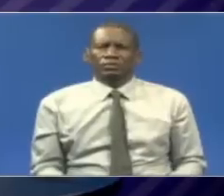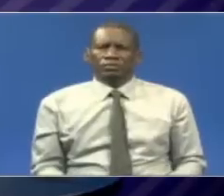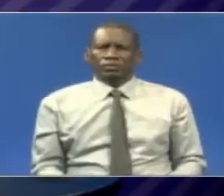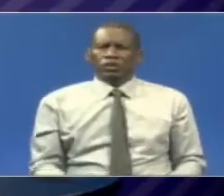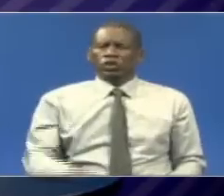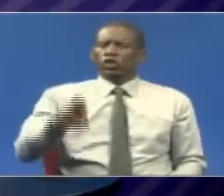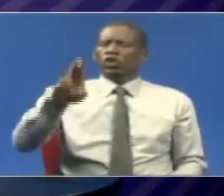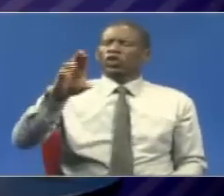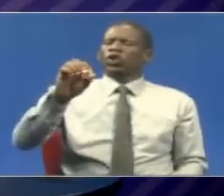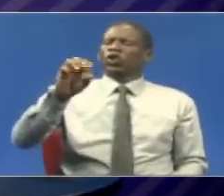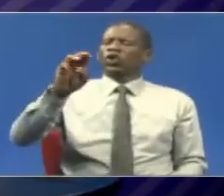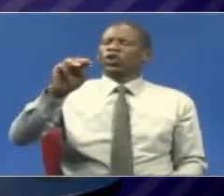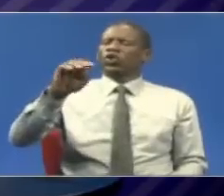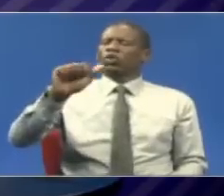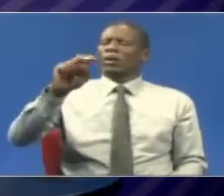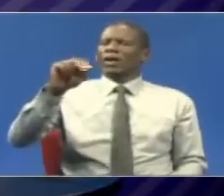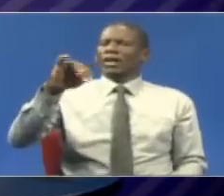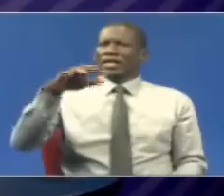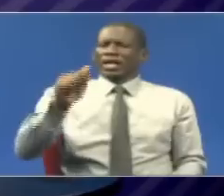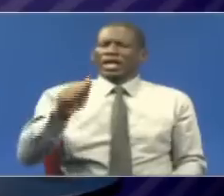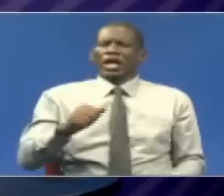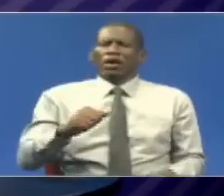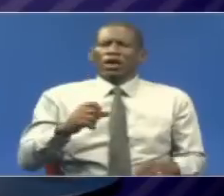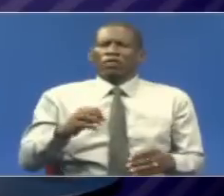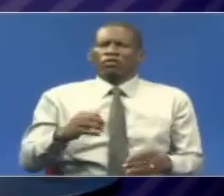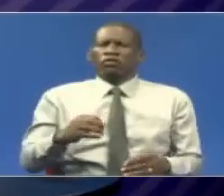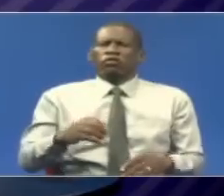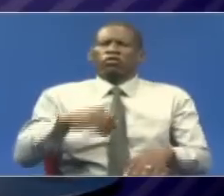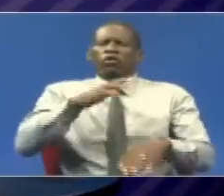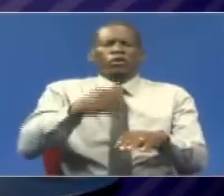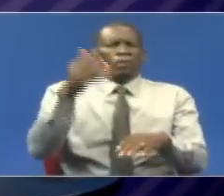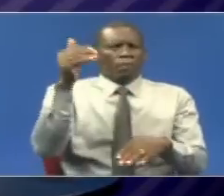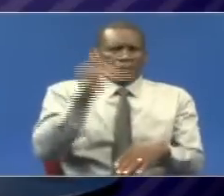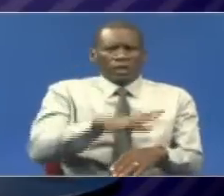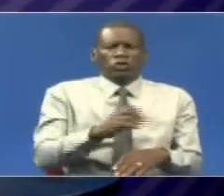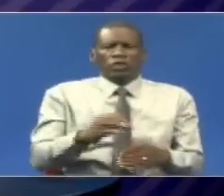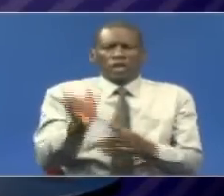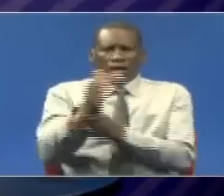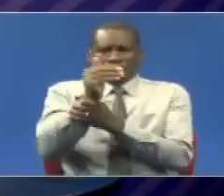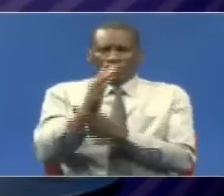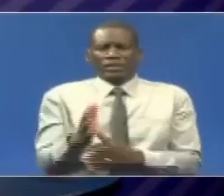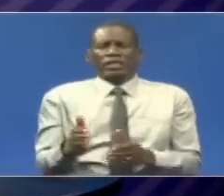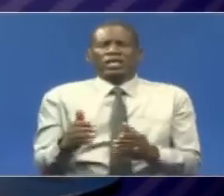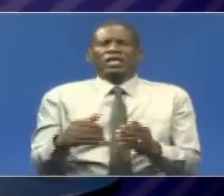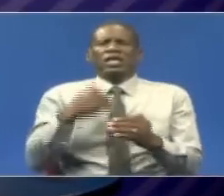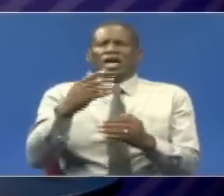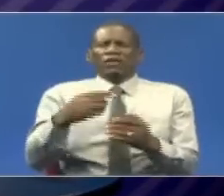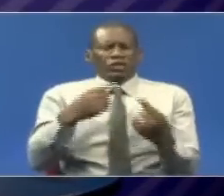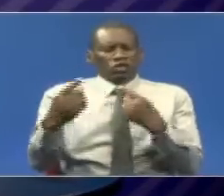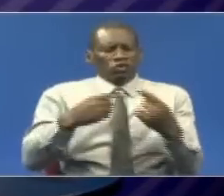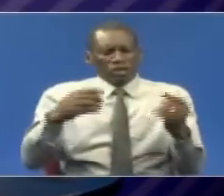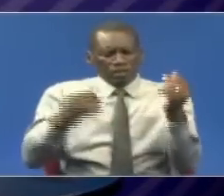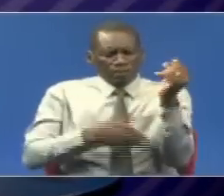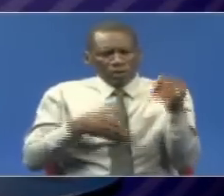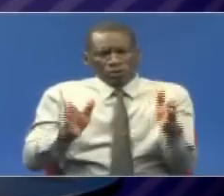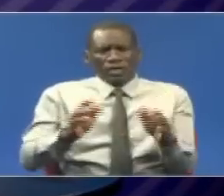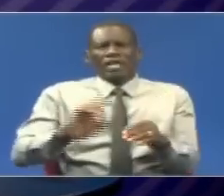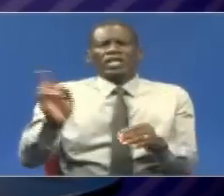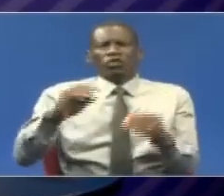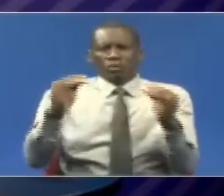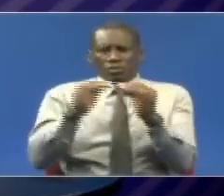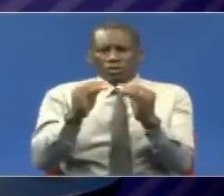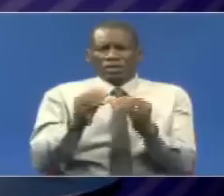Romania has recalled its ambassador to Kenya over an alleged derogatory slur uttered during a meeting in Nairobi in